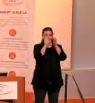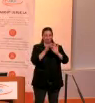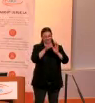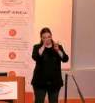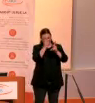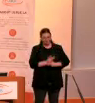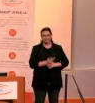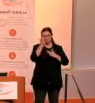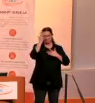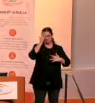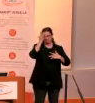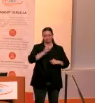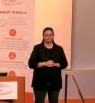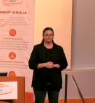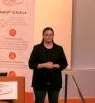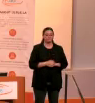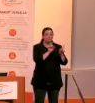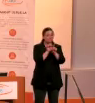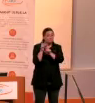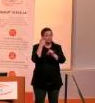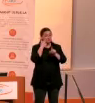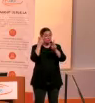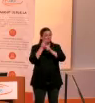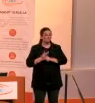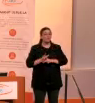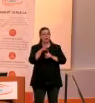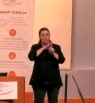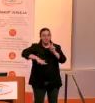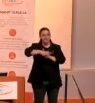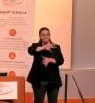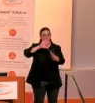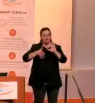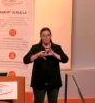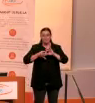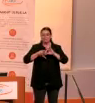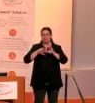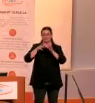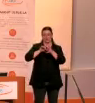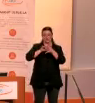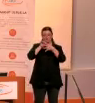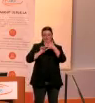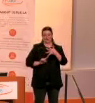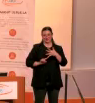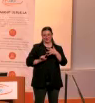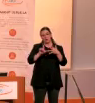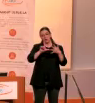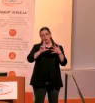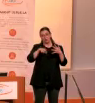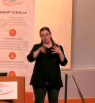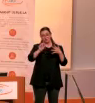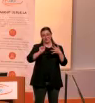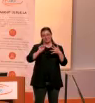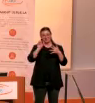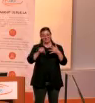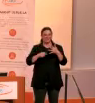recent evidence of environmental factors that cause lupus. We know that there is evidence that